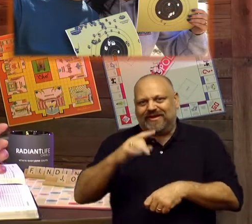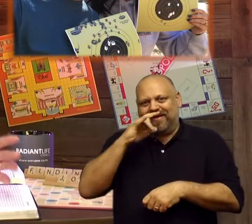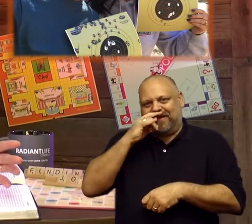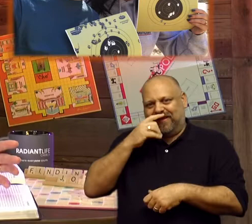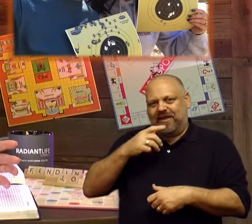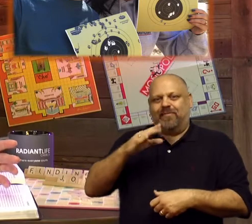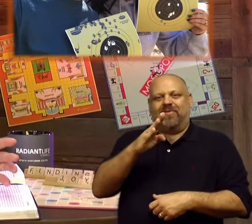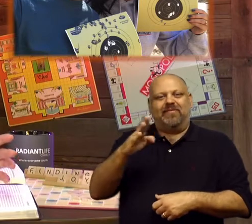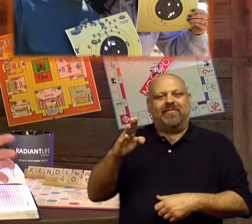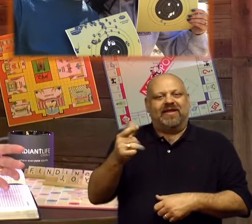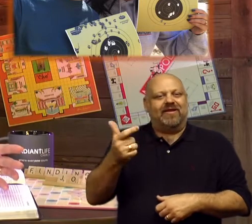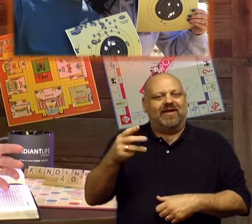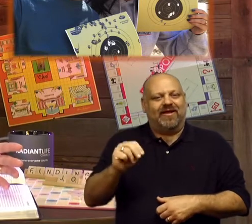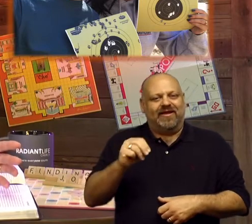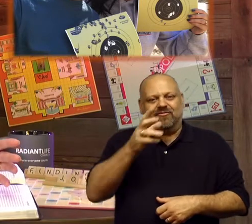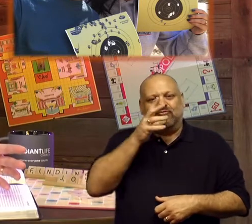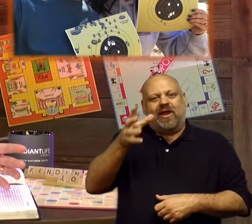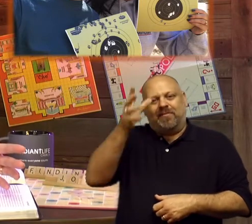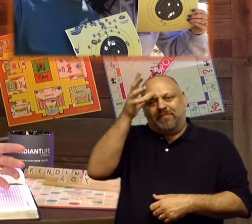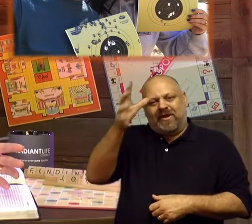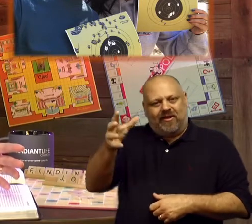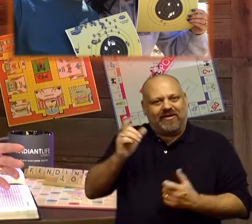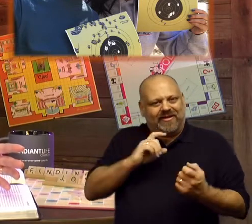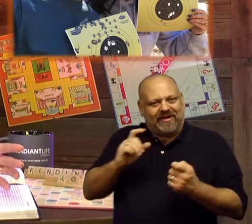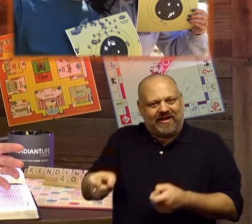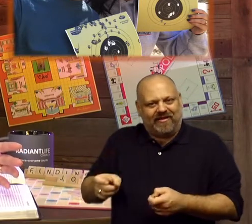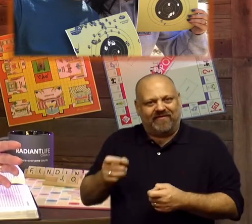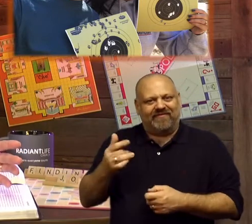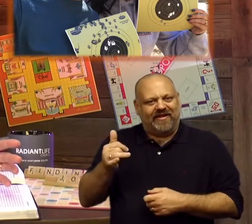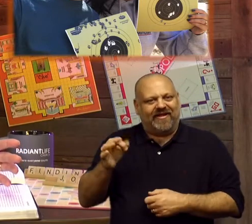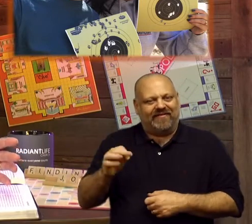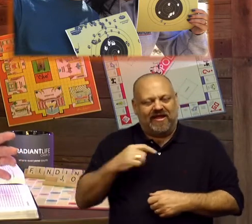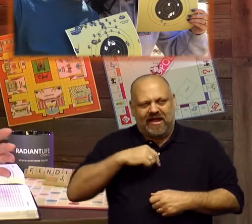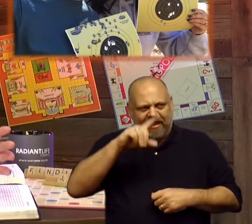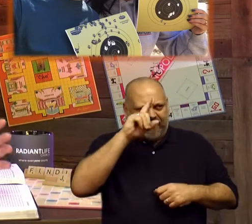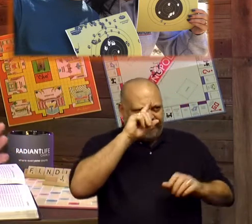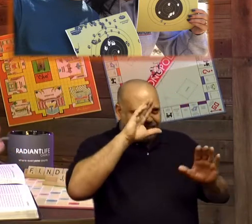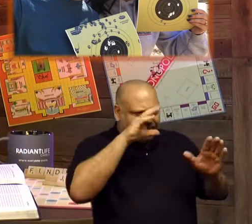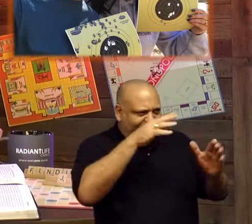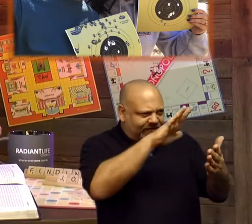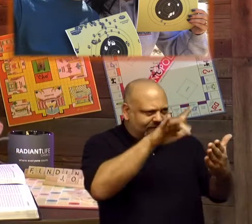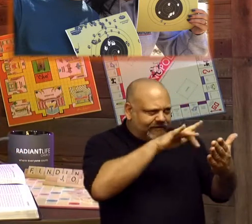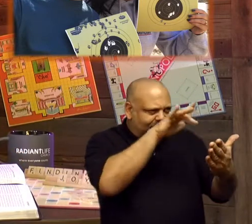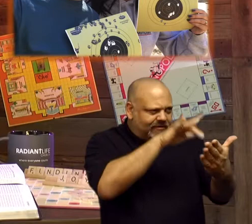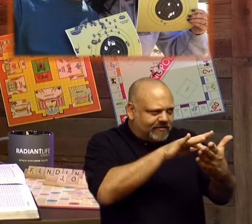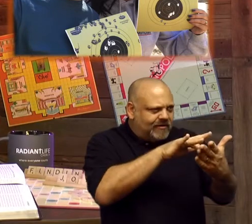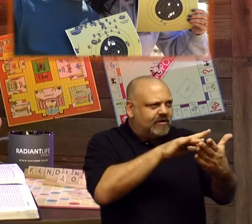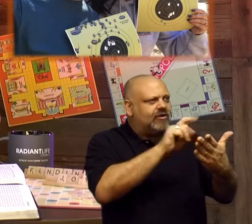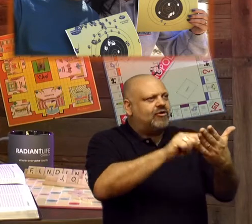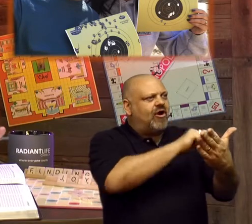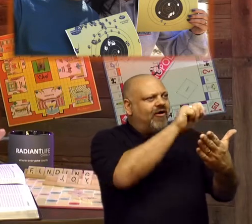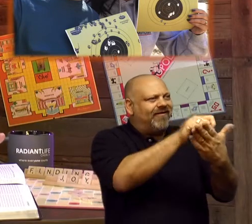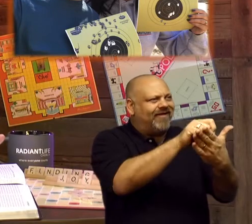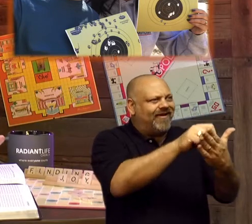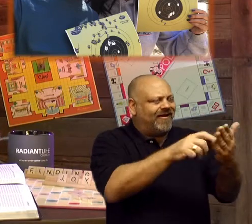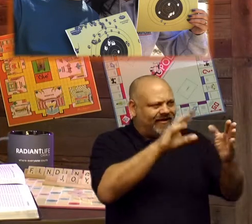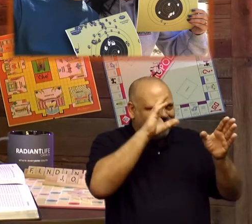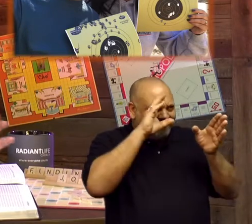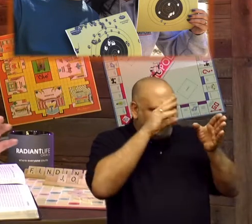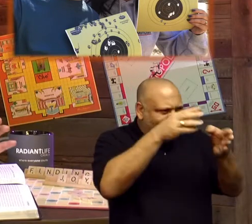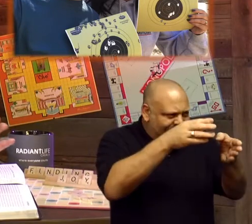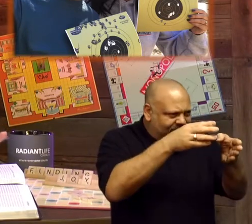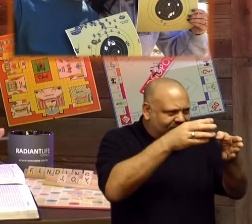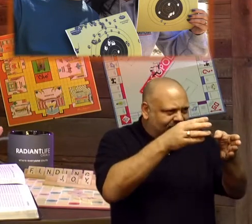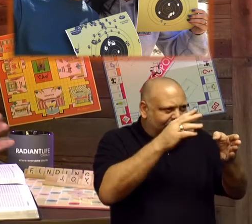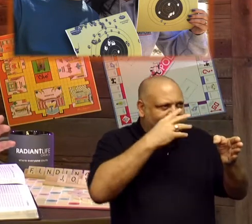our kids' BB guns they had gotten from their grandparents as a gift. I had to zone in to the center of my target and